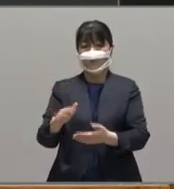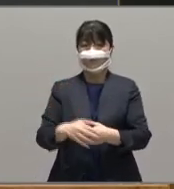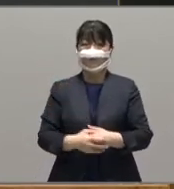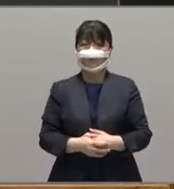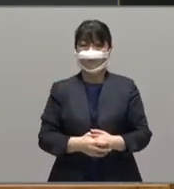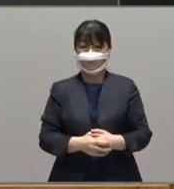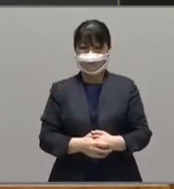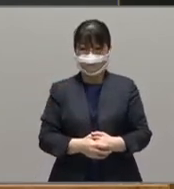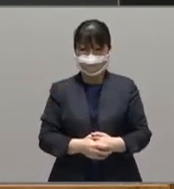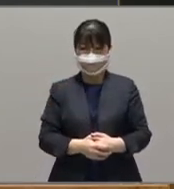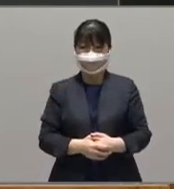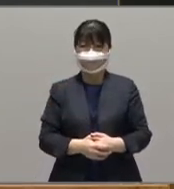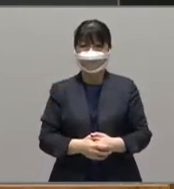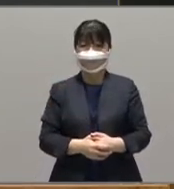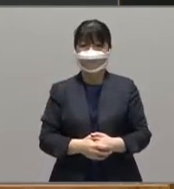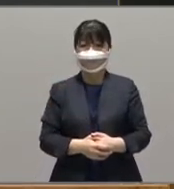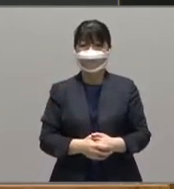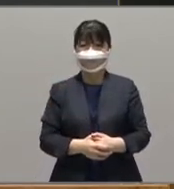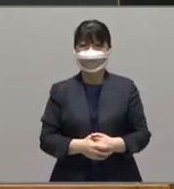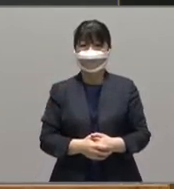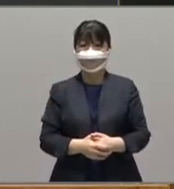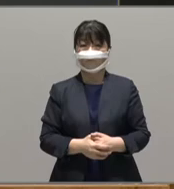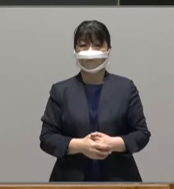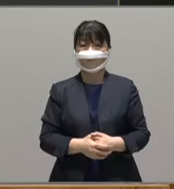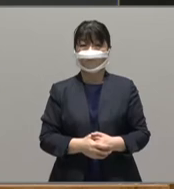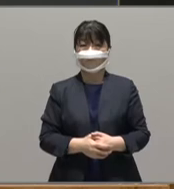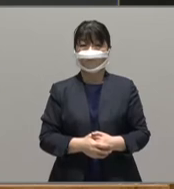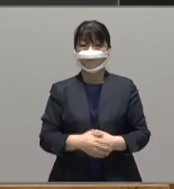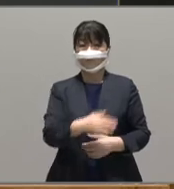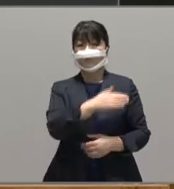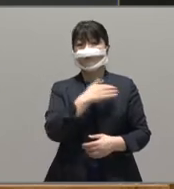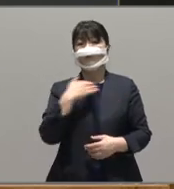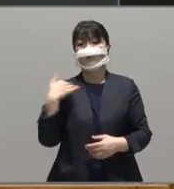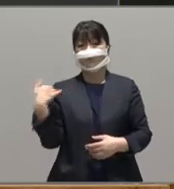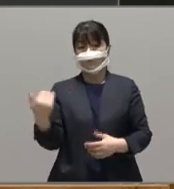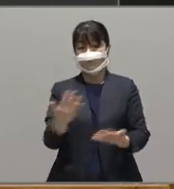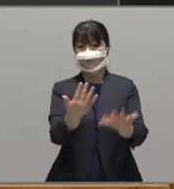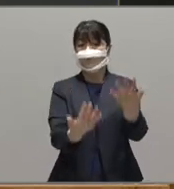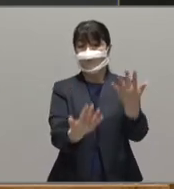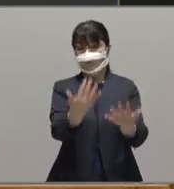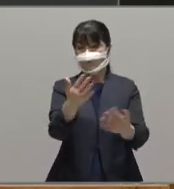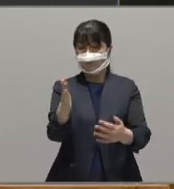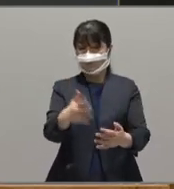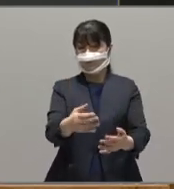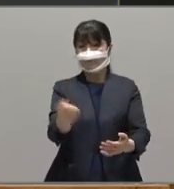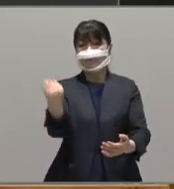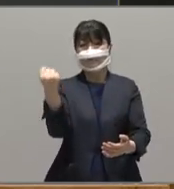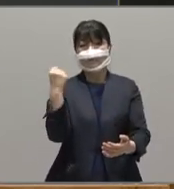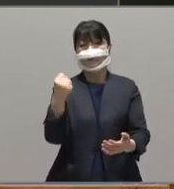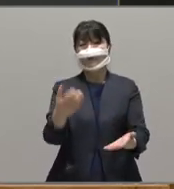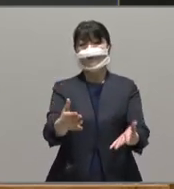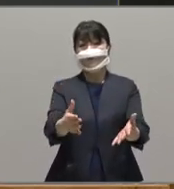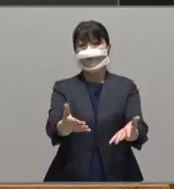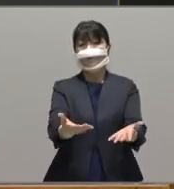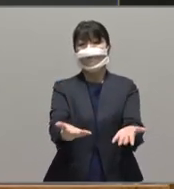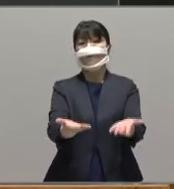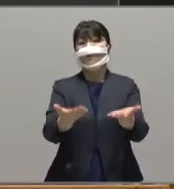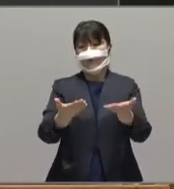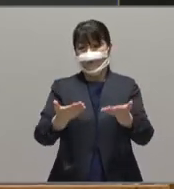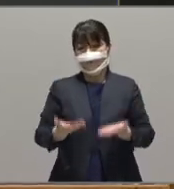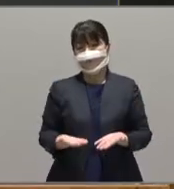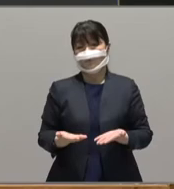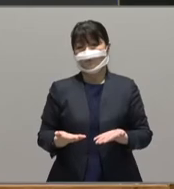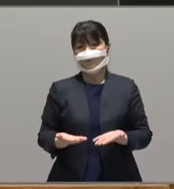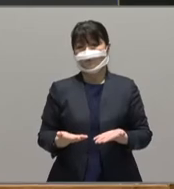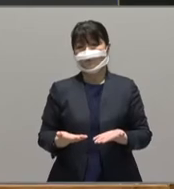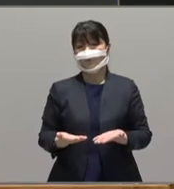talked earlier today, the health effect is important. So we can it is very important to receive a power from the